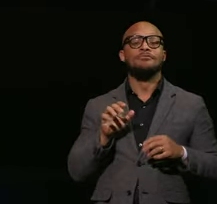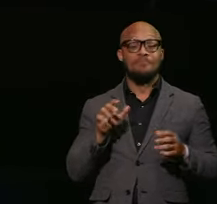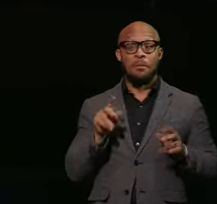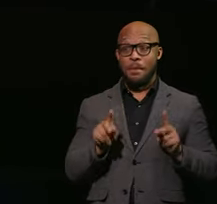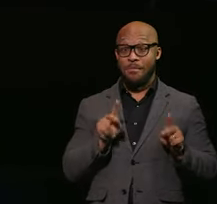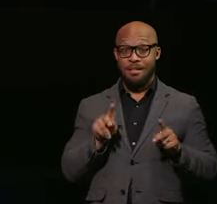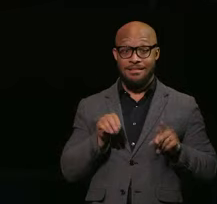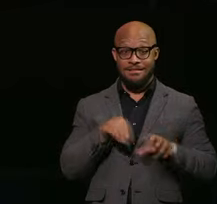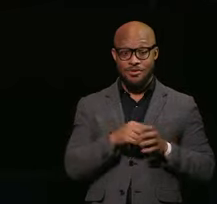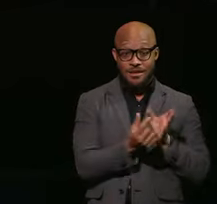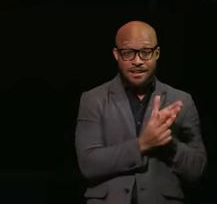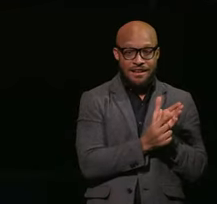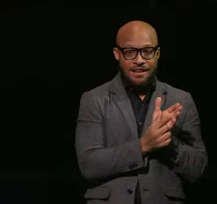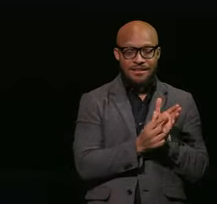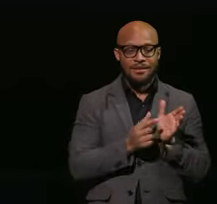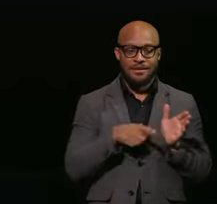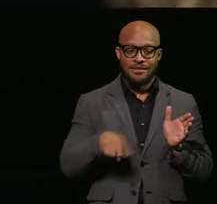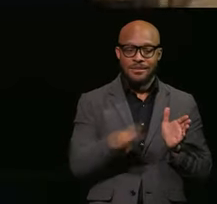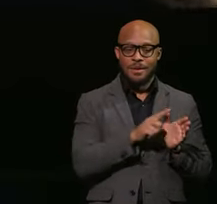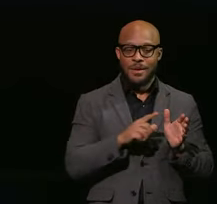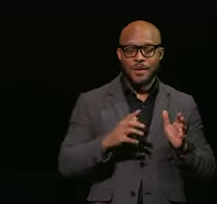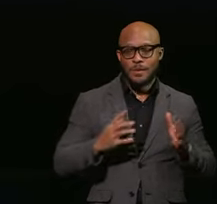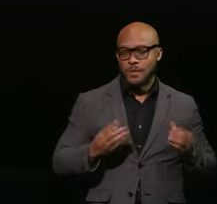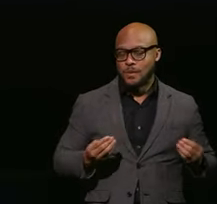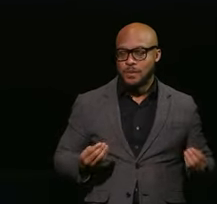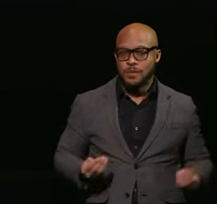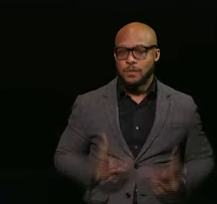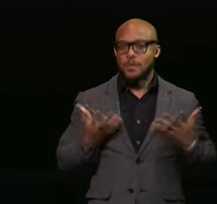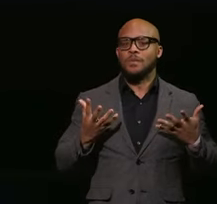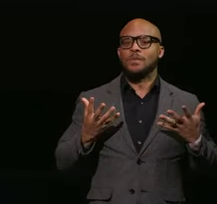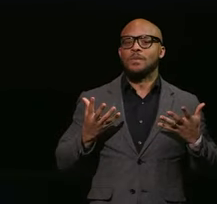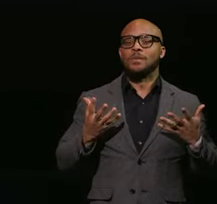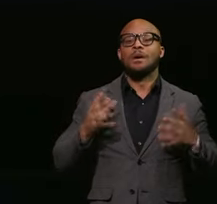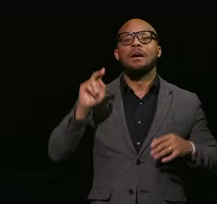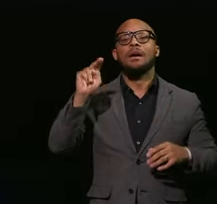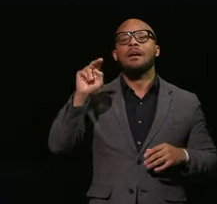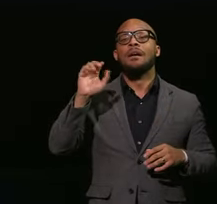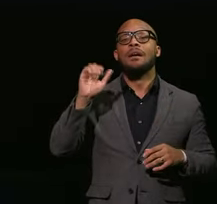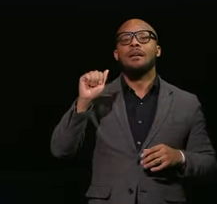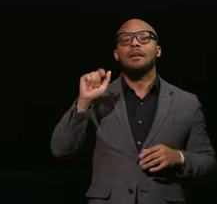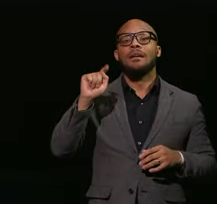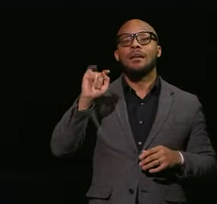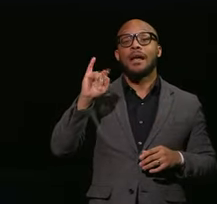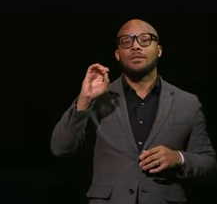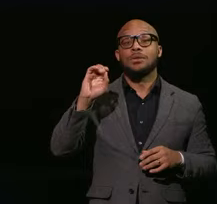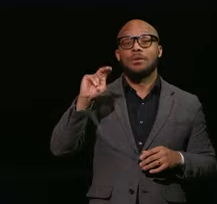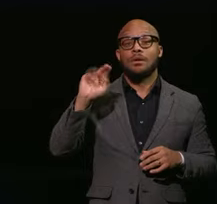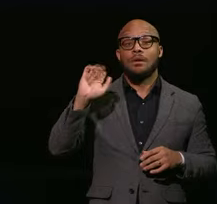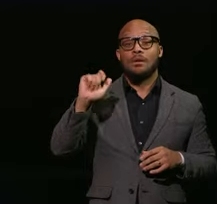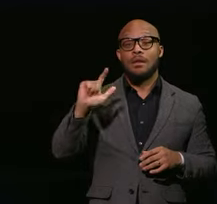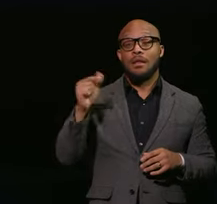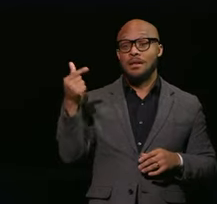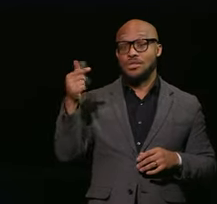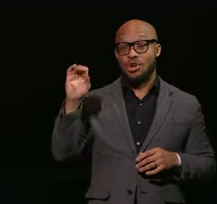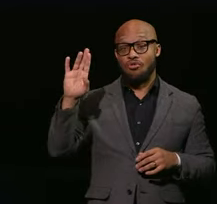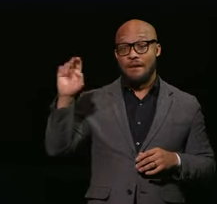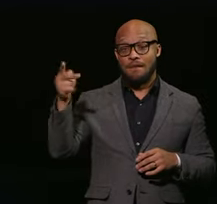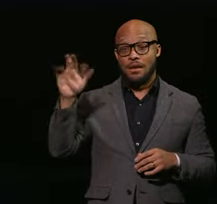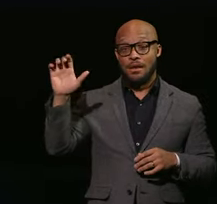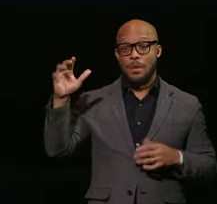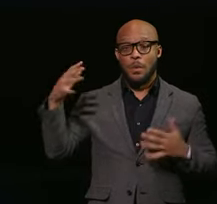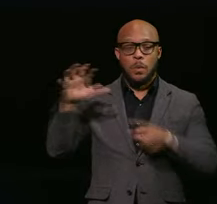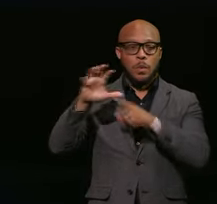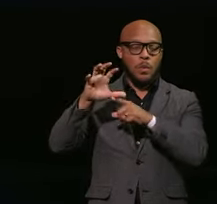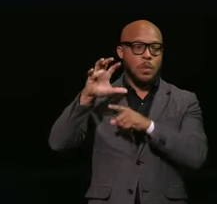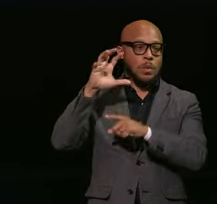Geographic, just to reiterate what Jonah said, they've been such incredible partners to us, and you know, they've been kind, and they